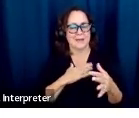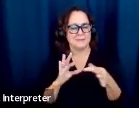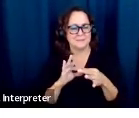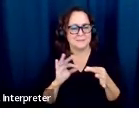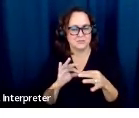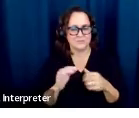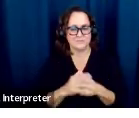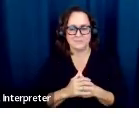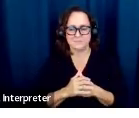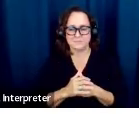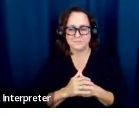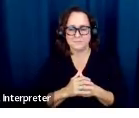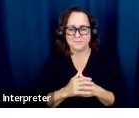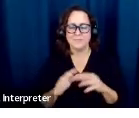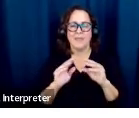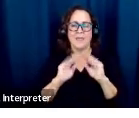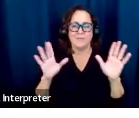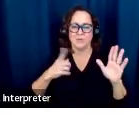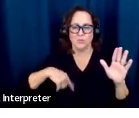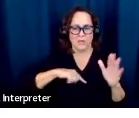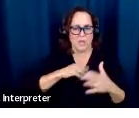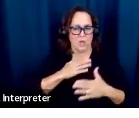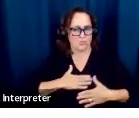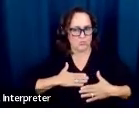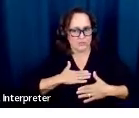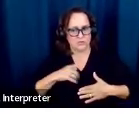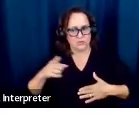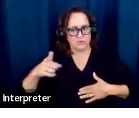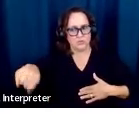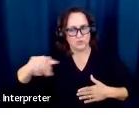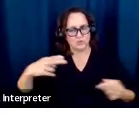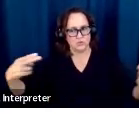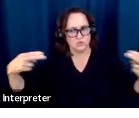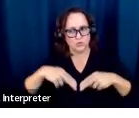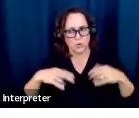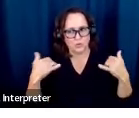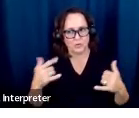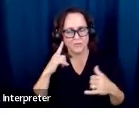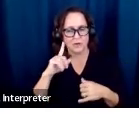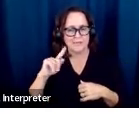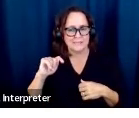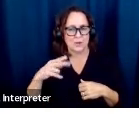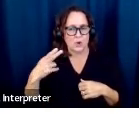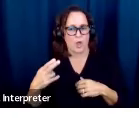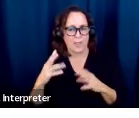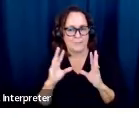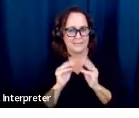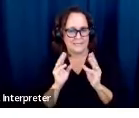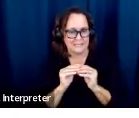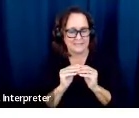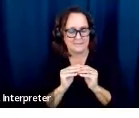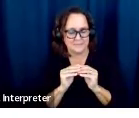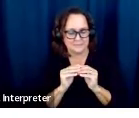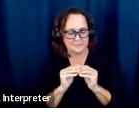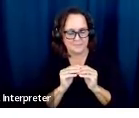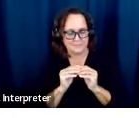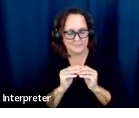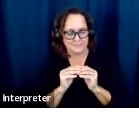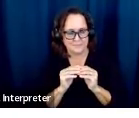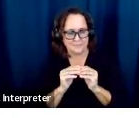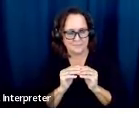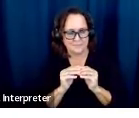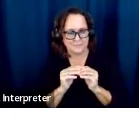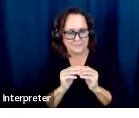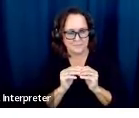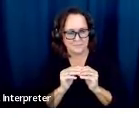again. Obviously, we appreciate everybody joining us for the town halls. That's why we hold these, for you to get more